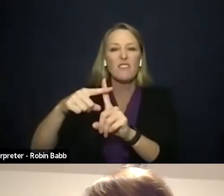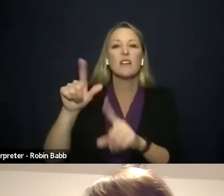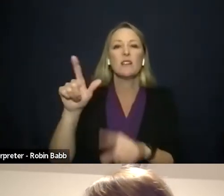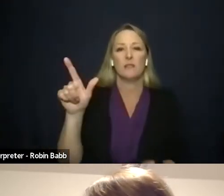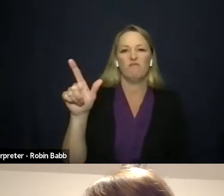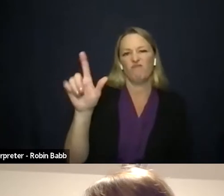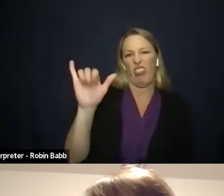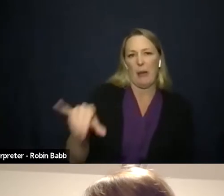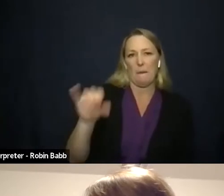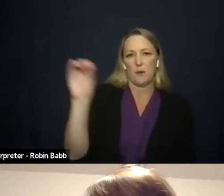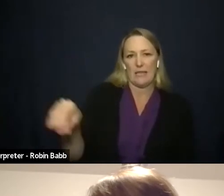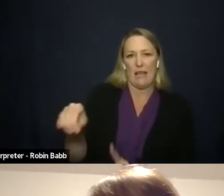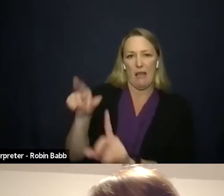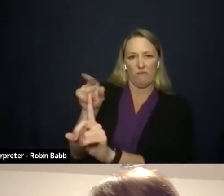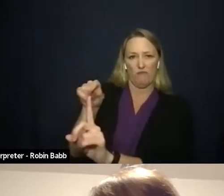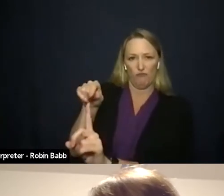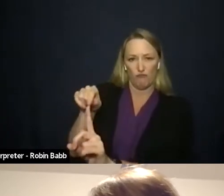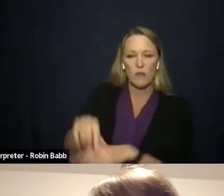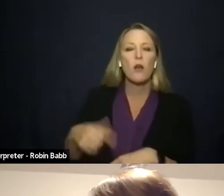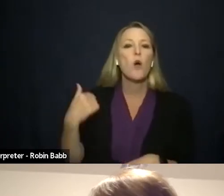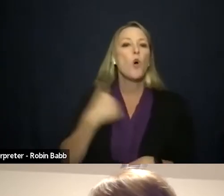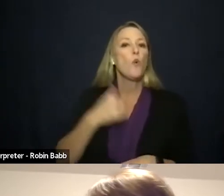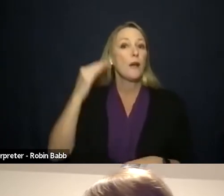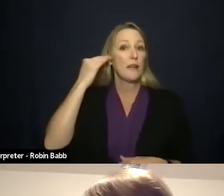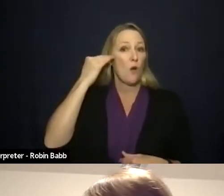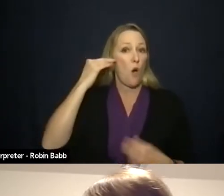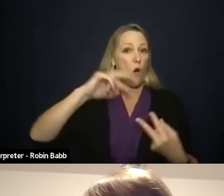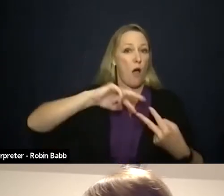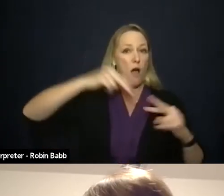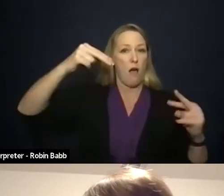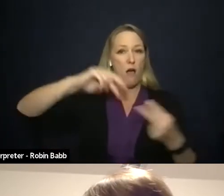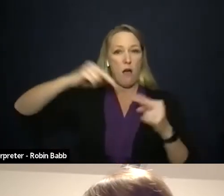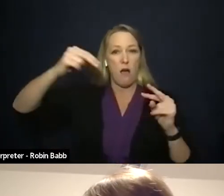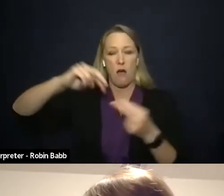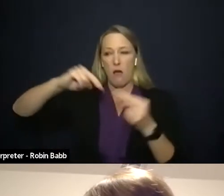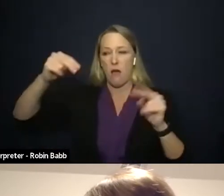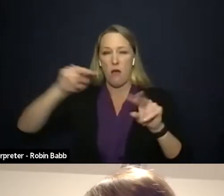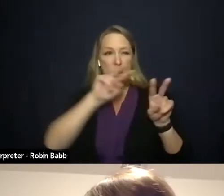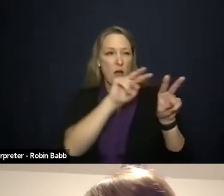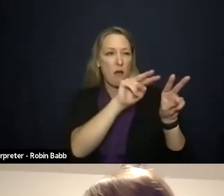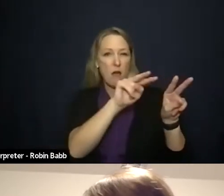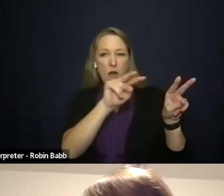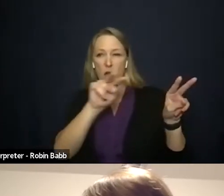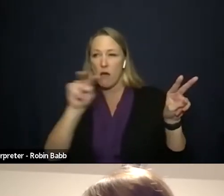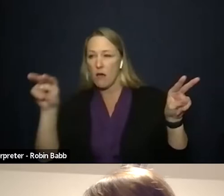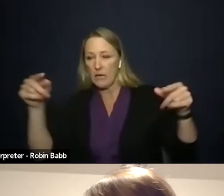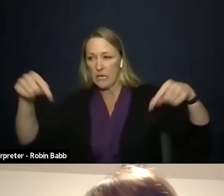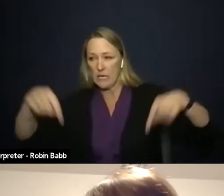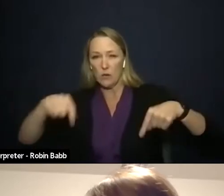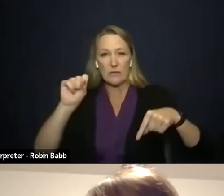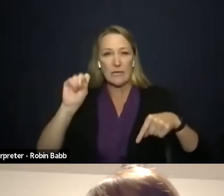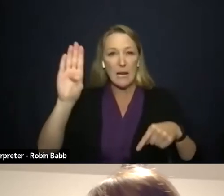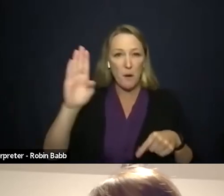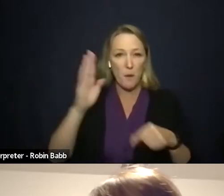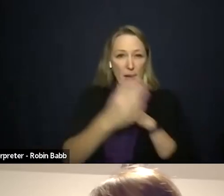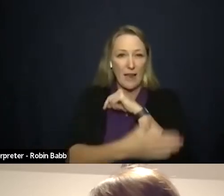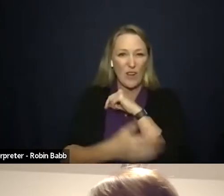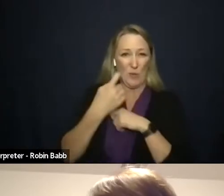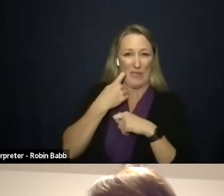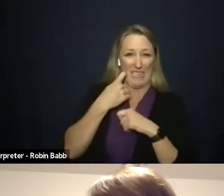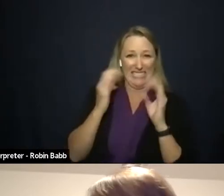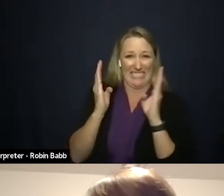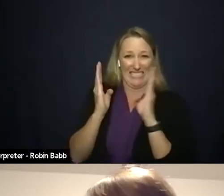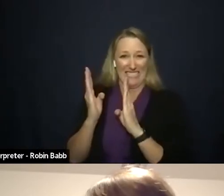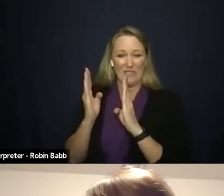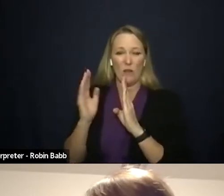genotypes of the cases that have been looked at all of them that we've looked at so far in santa barbara county in the most recent time period